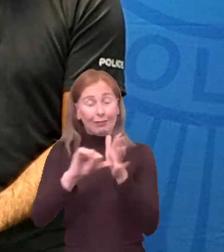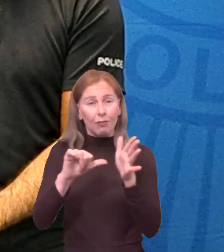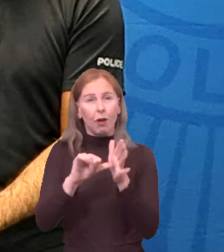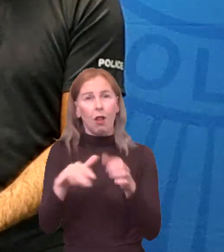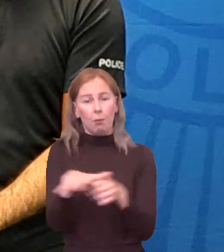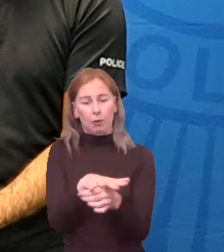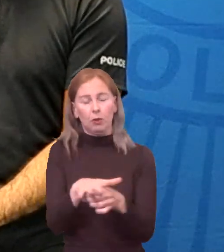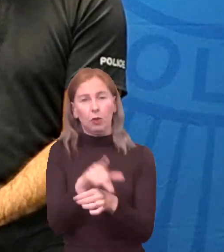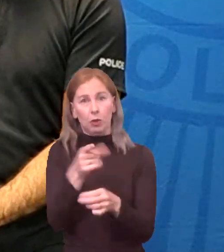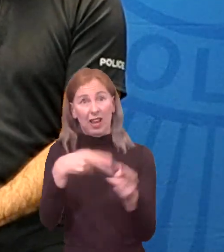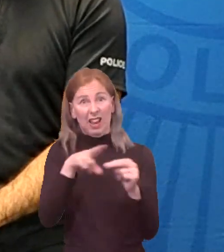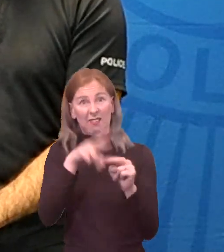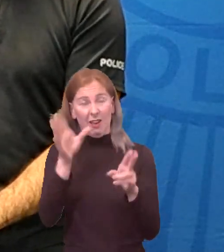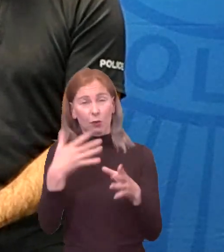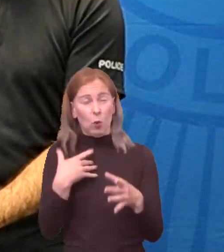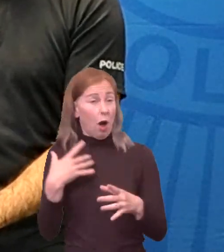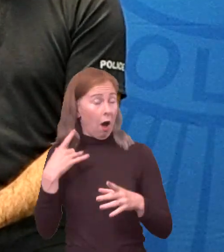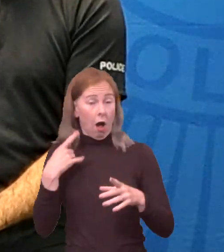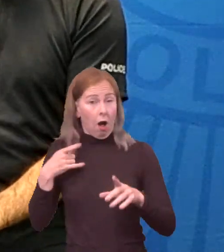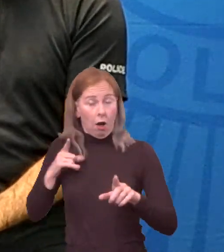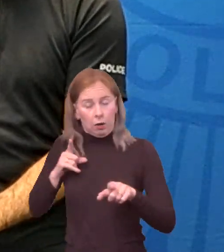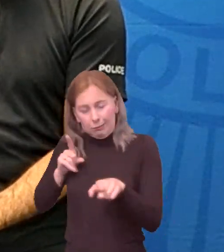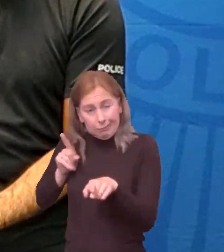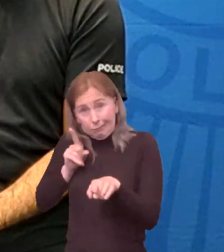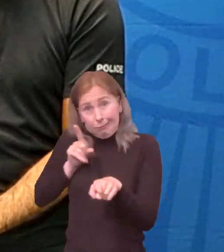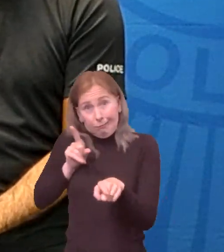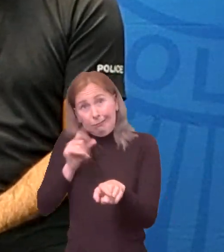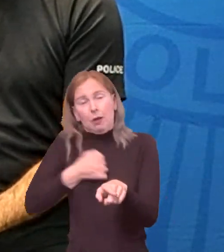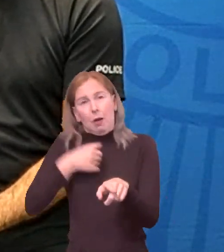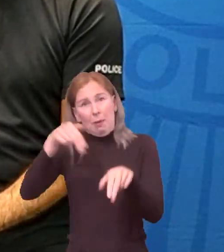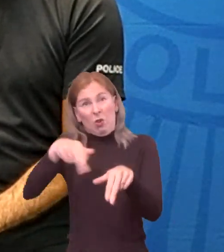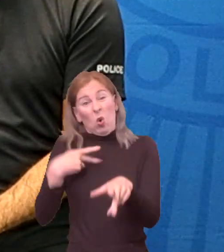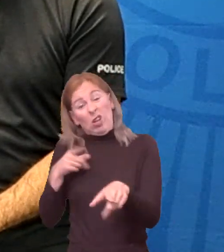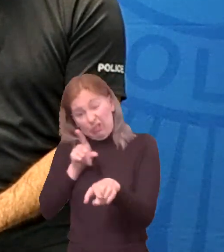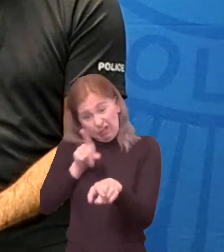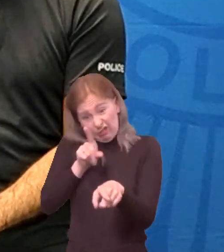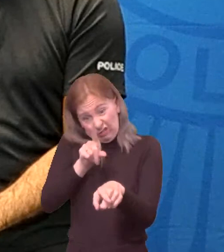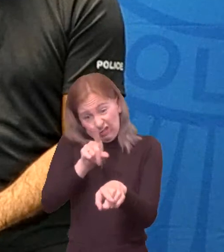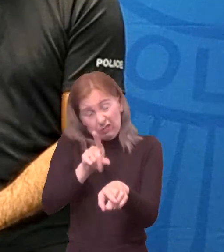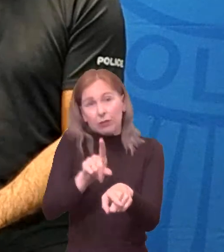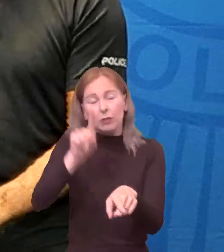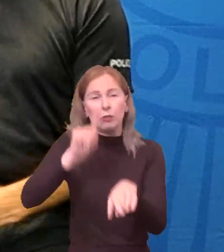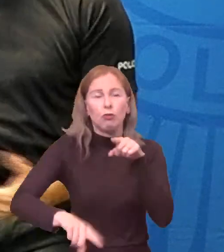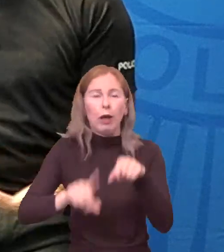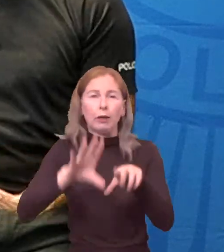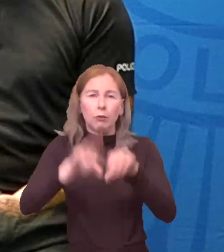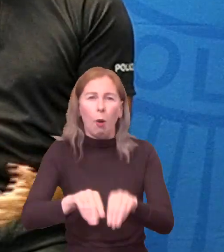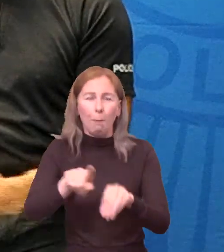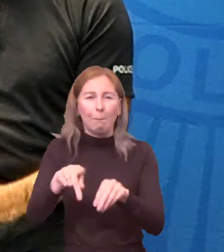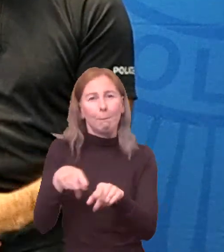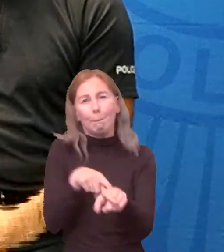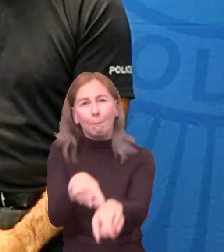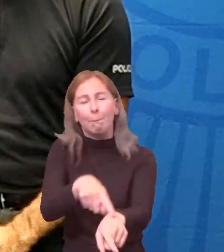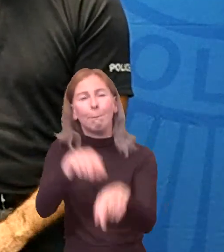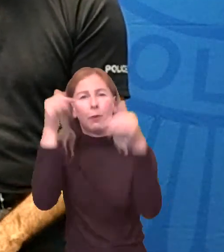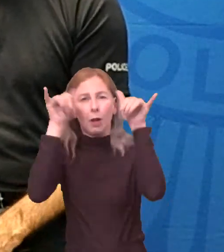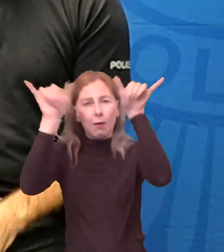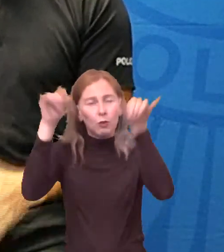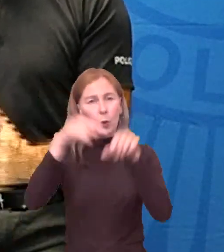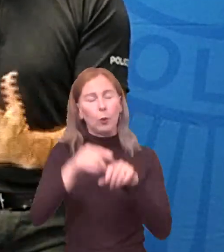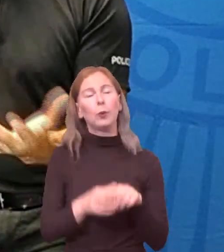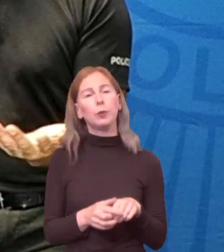to chase your dog and worry about the impact it's had on any livestock. So as Holly said, we will